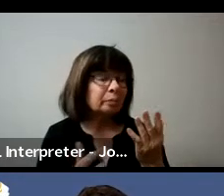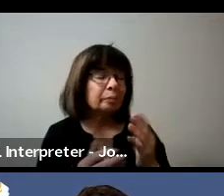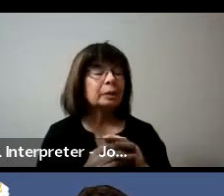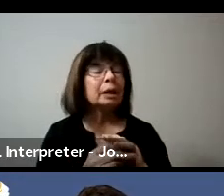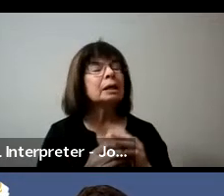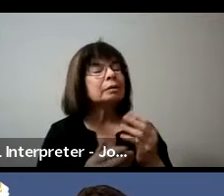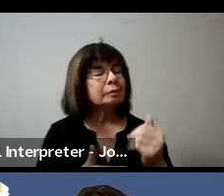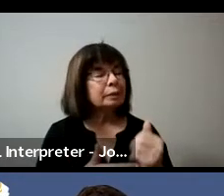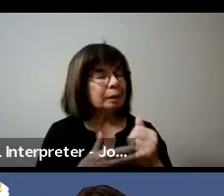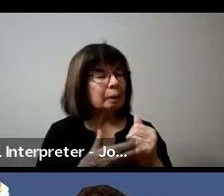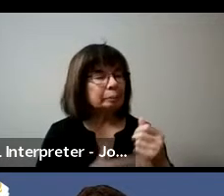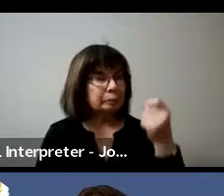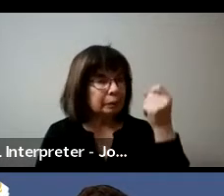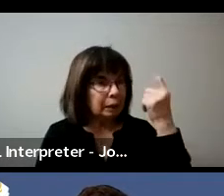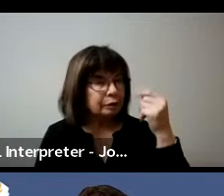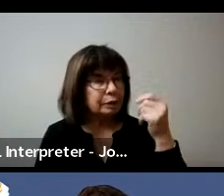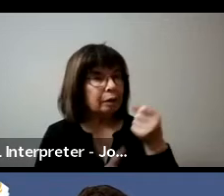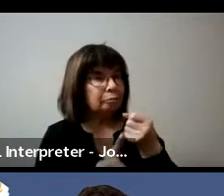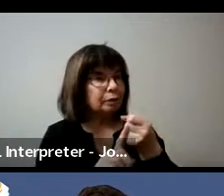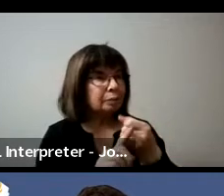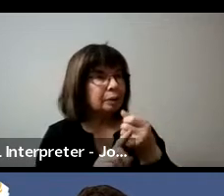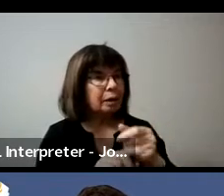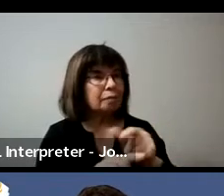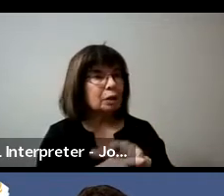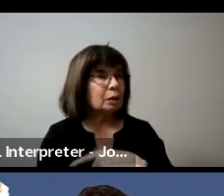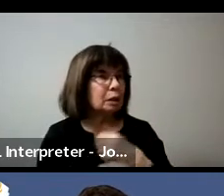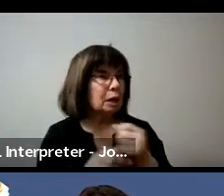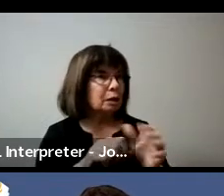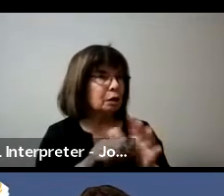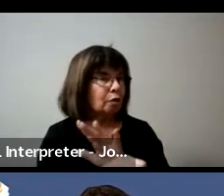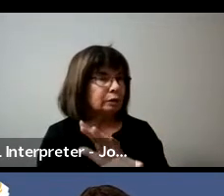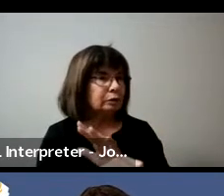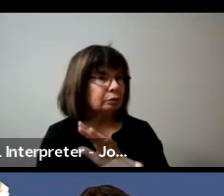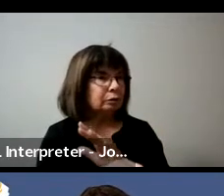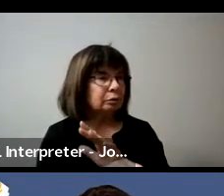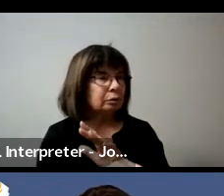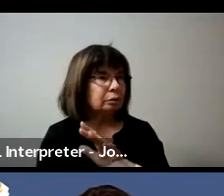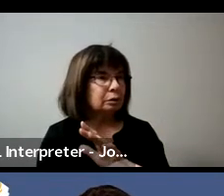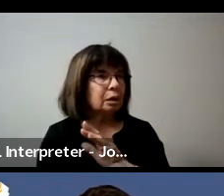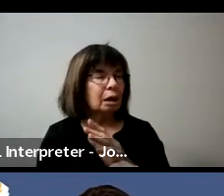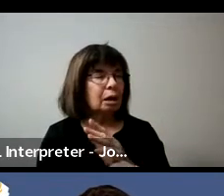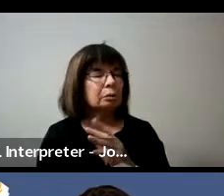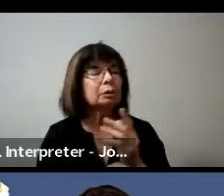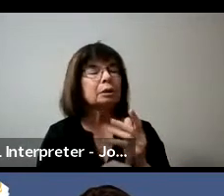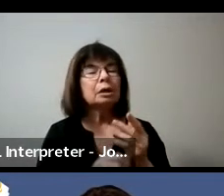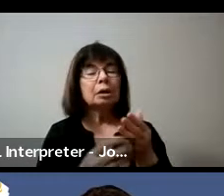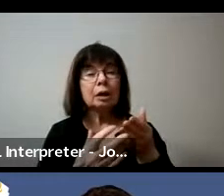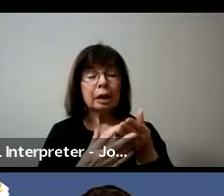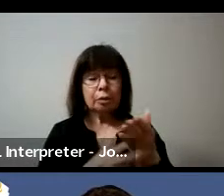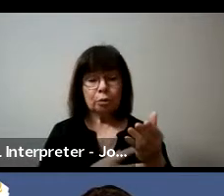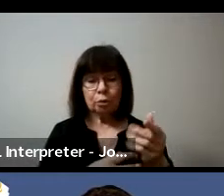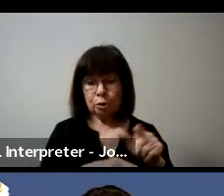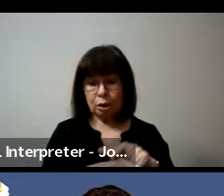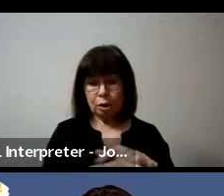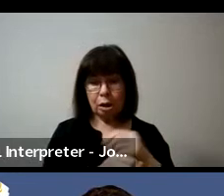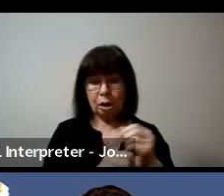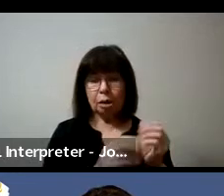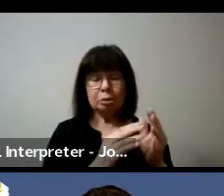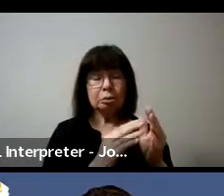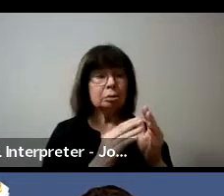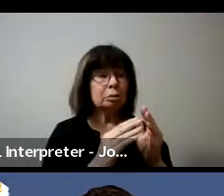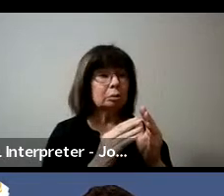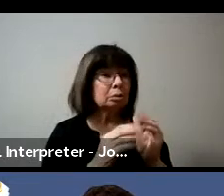understand the impact of long COVID on communities of color. And we have, through the long COVID, the national